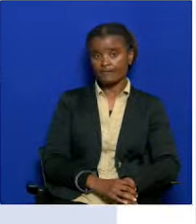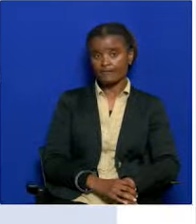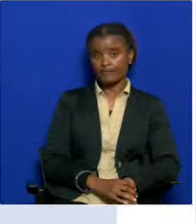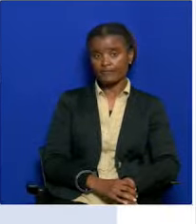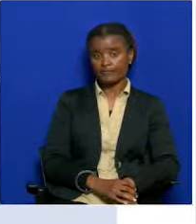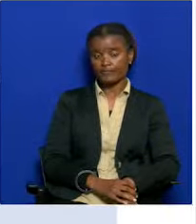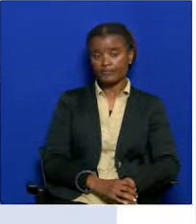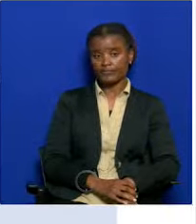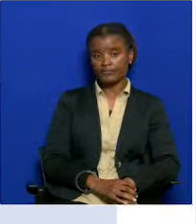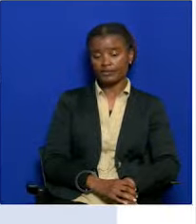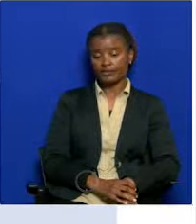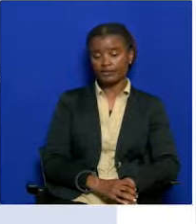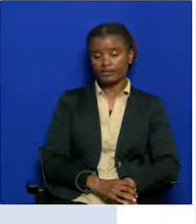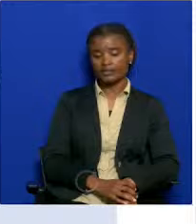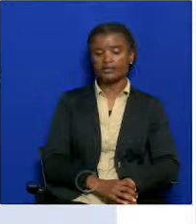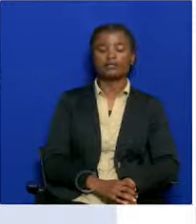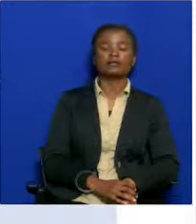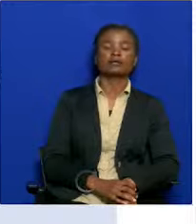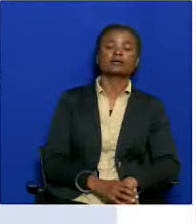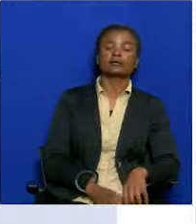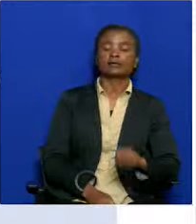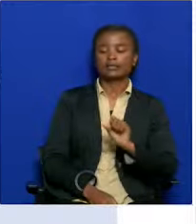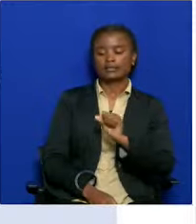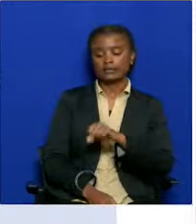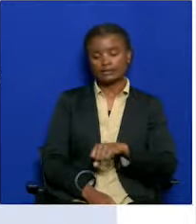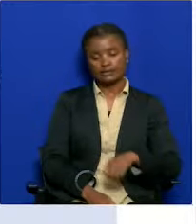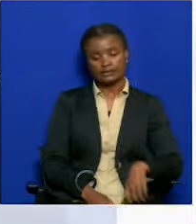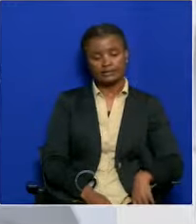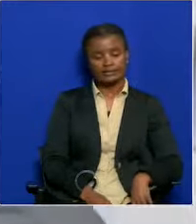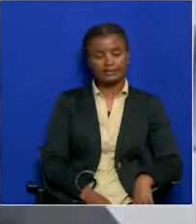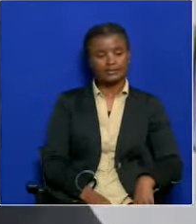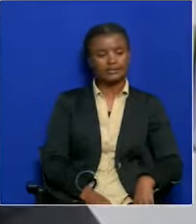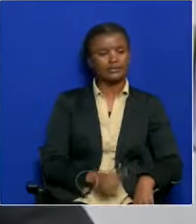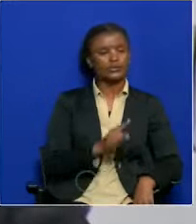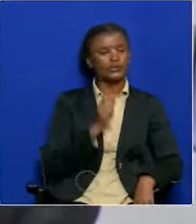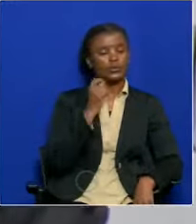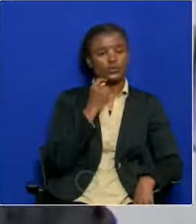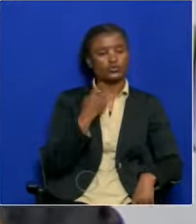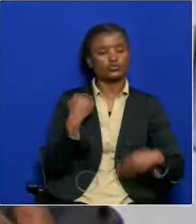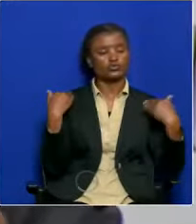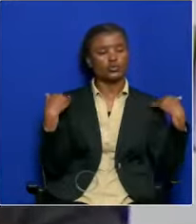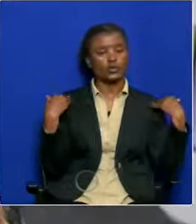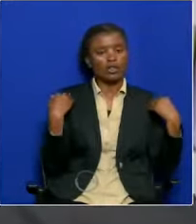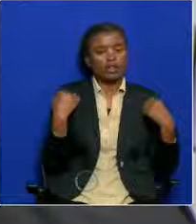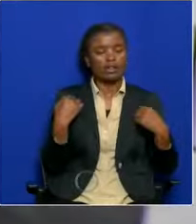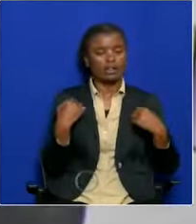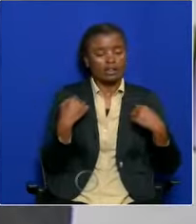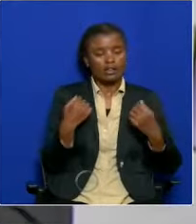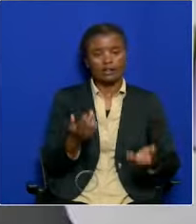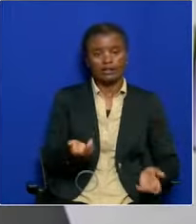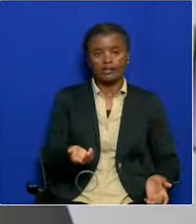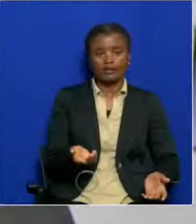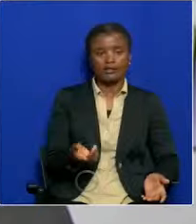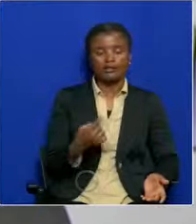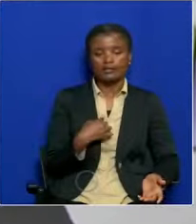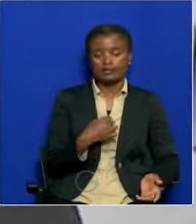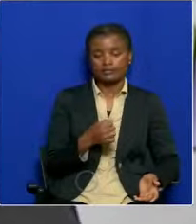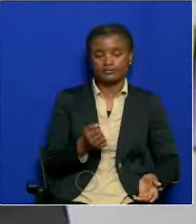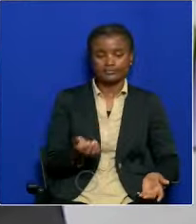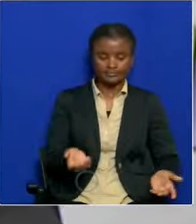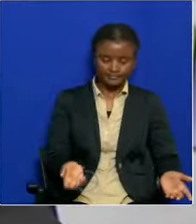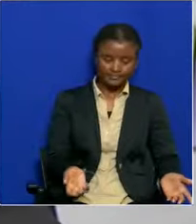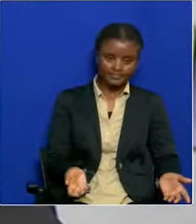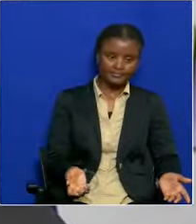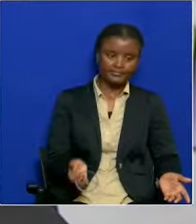Yes. Sorry, General, when you shrug your shoulders, Yes, I'm saying I don't run time. I